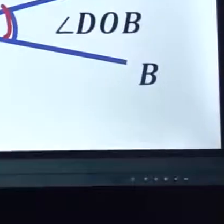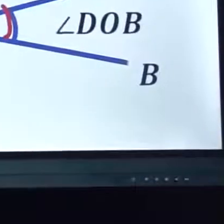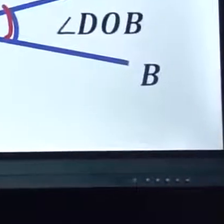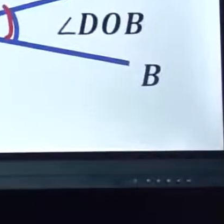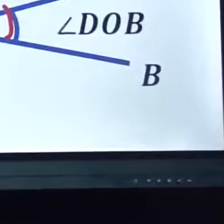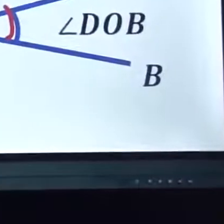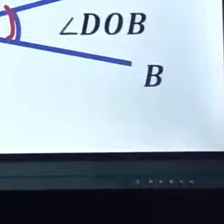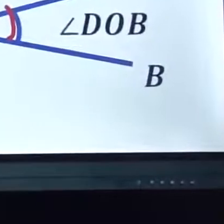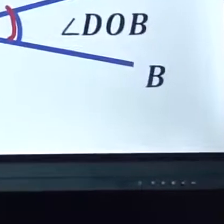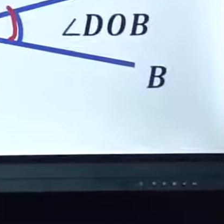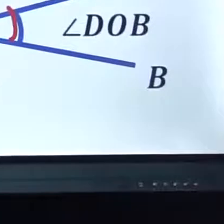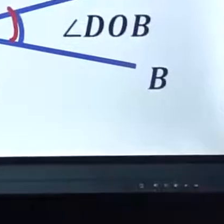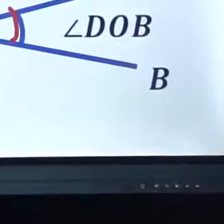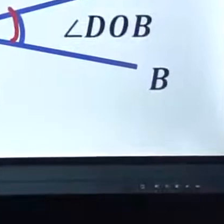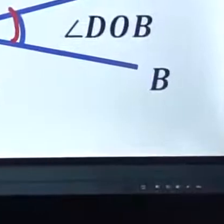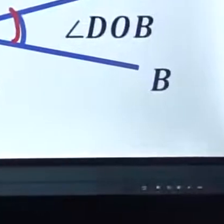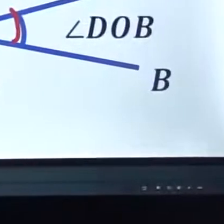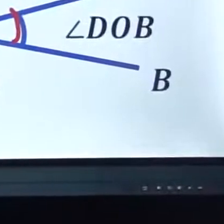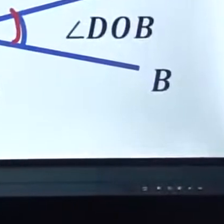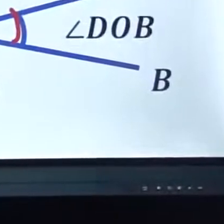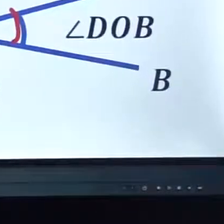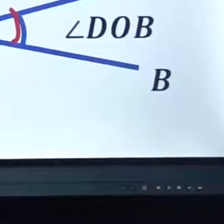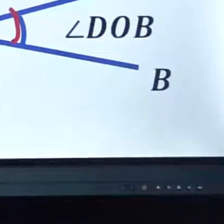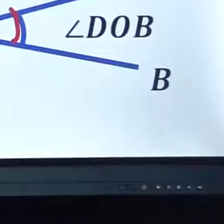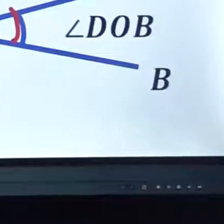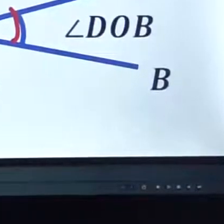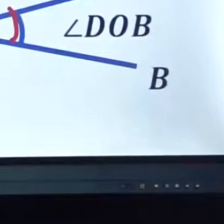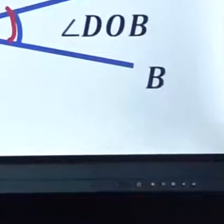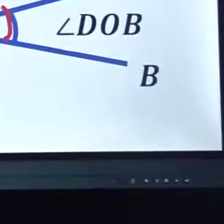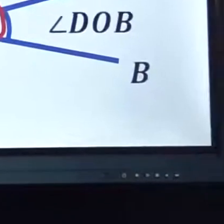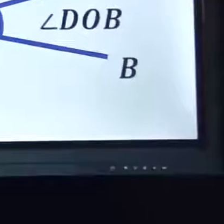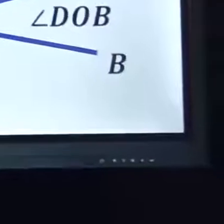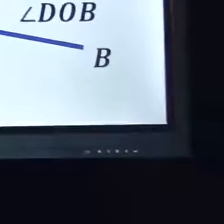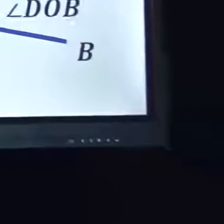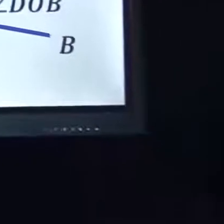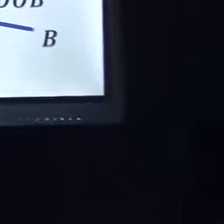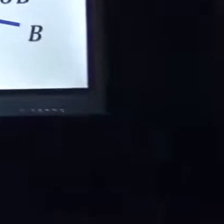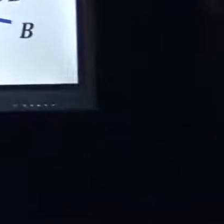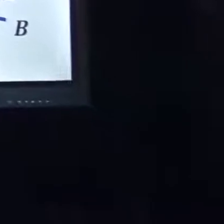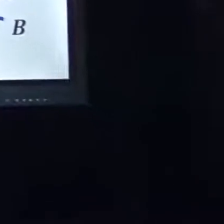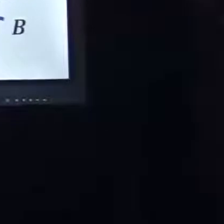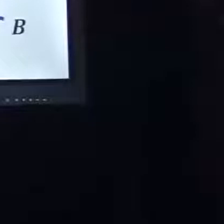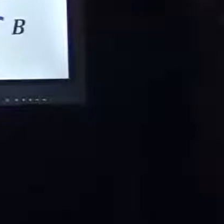be flat. You will always find vertically opposite angles when you see the X.